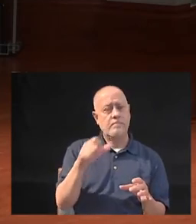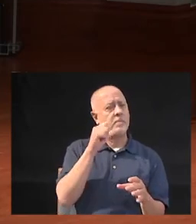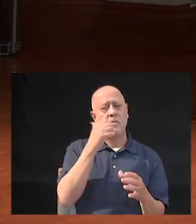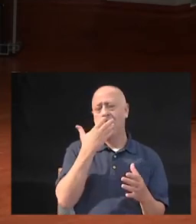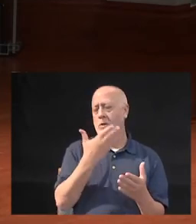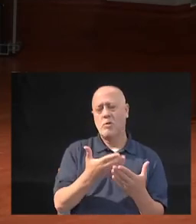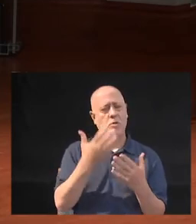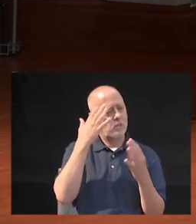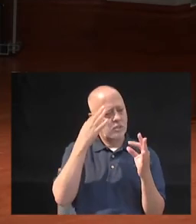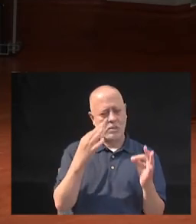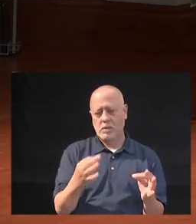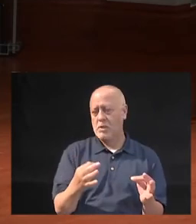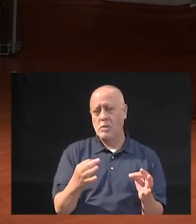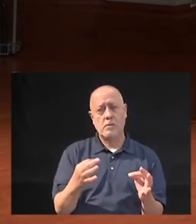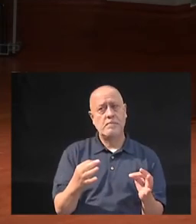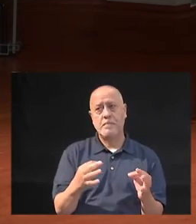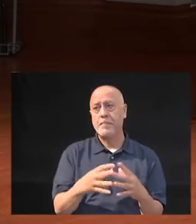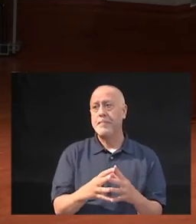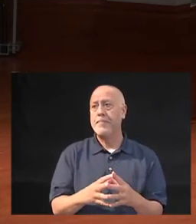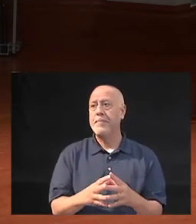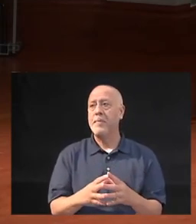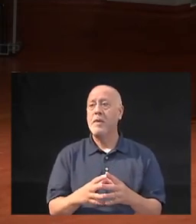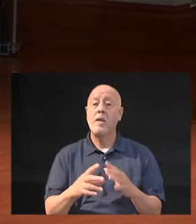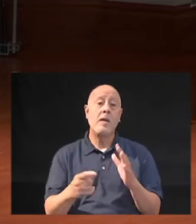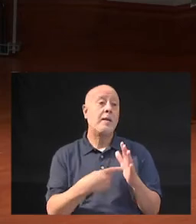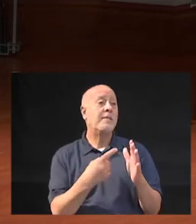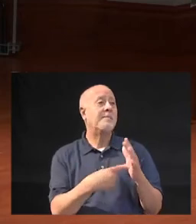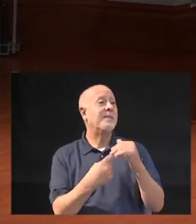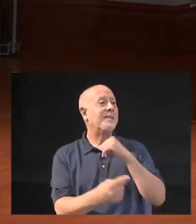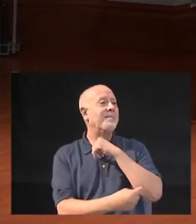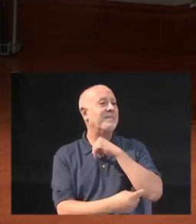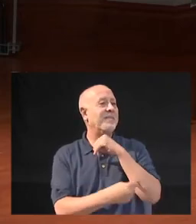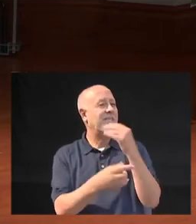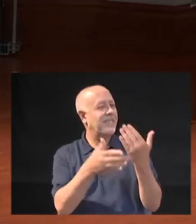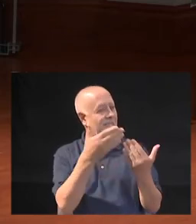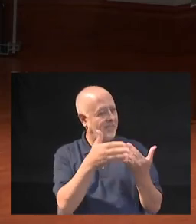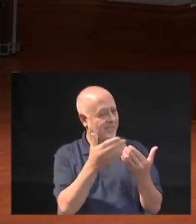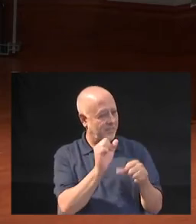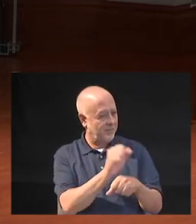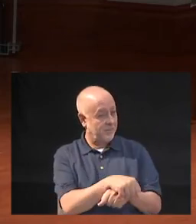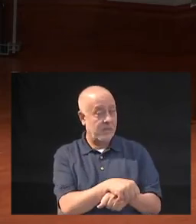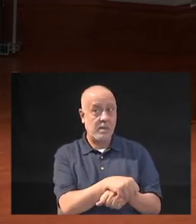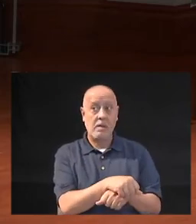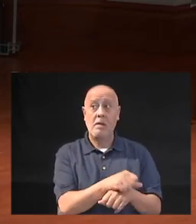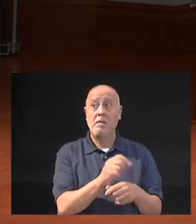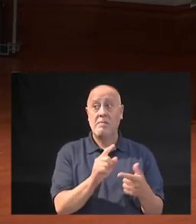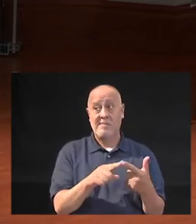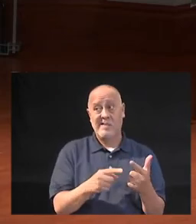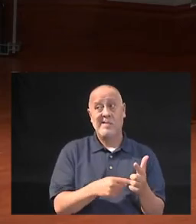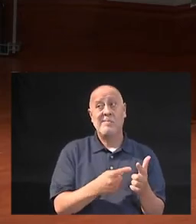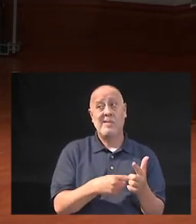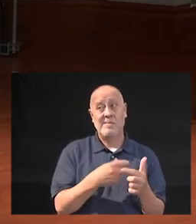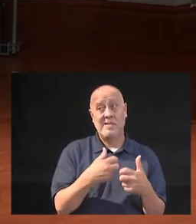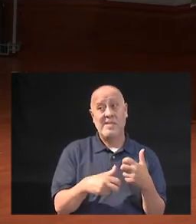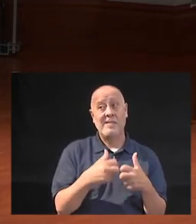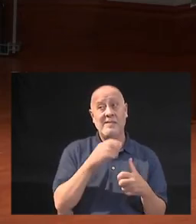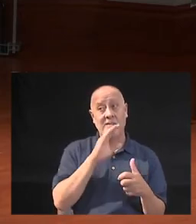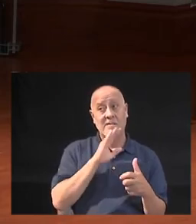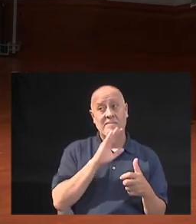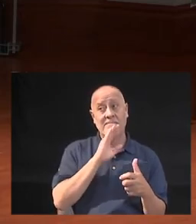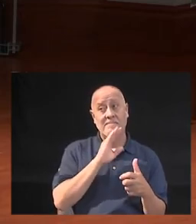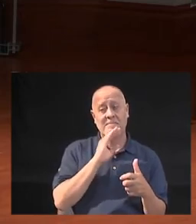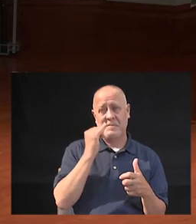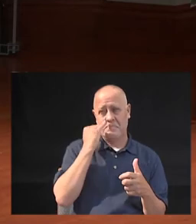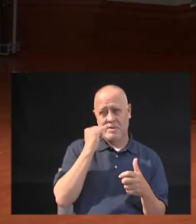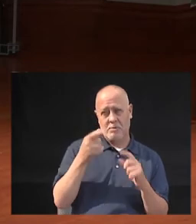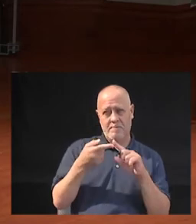good decision. Sometimes temptation is easy to overcome, and other times it's harder. Let's say you're over at a